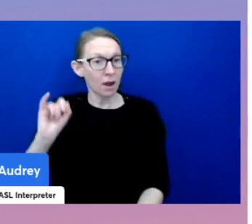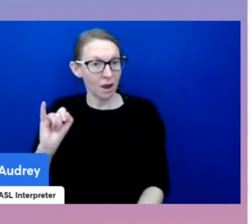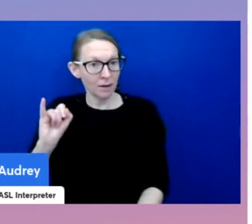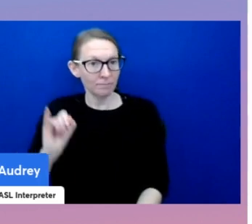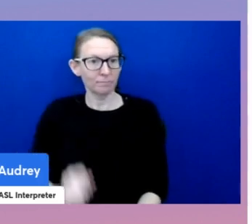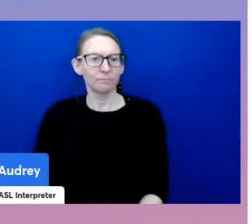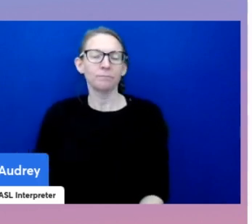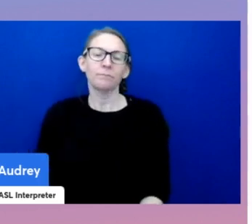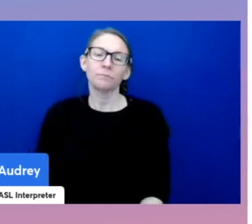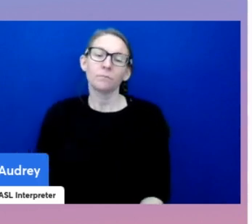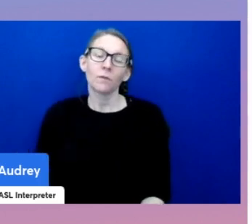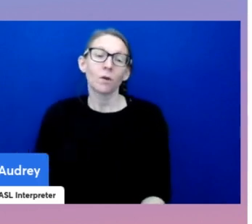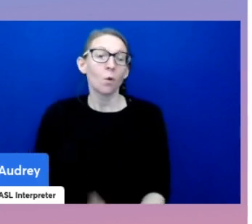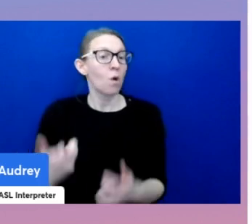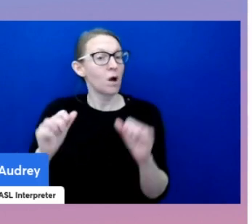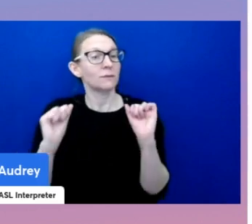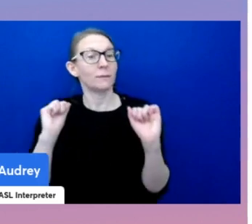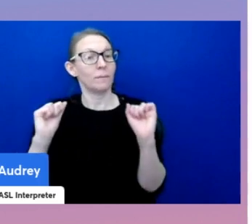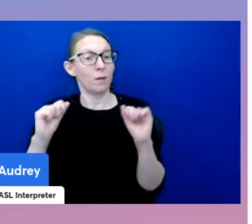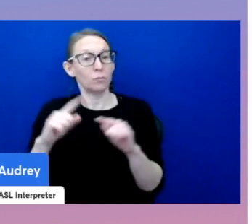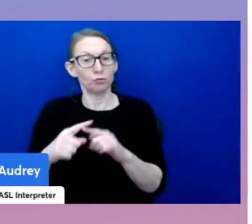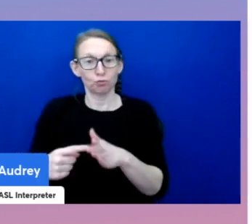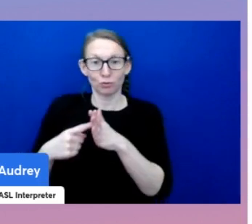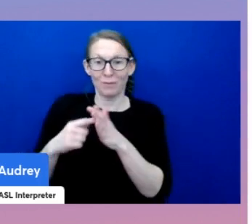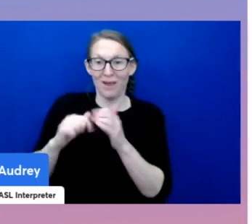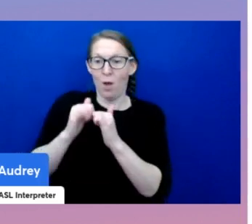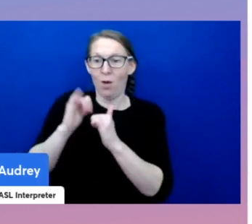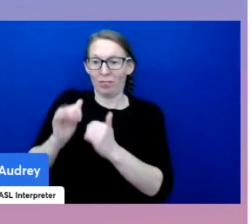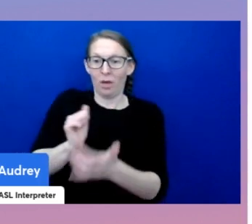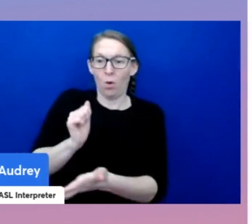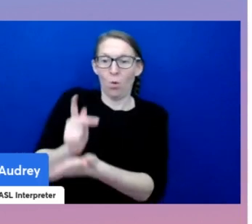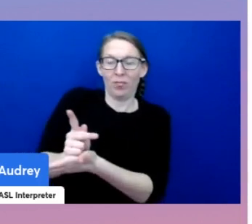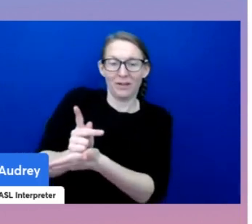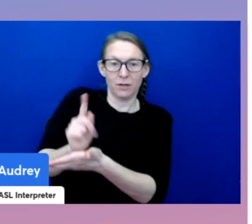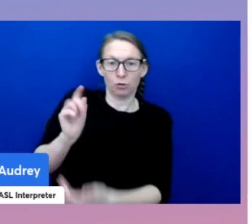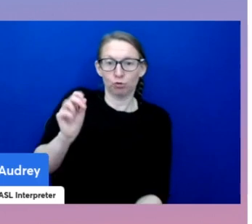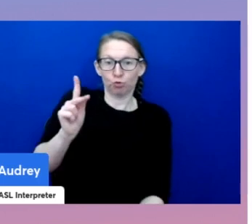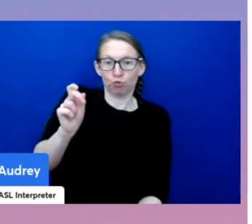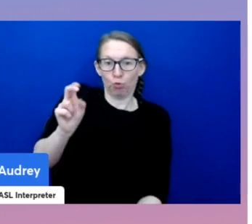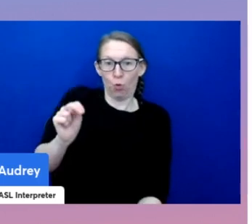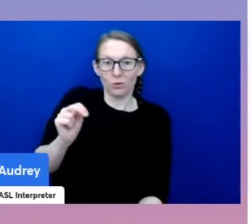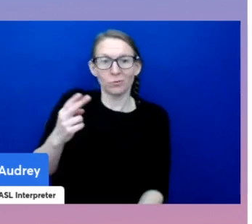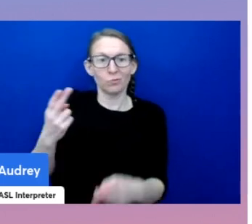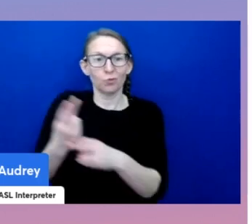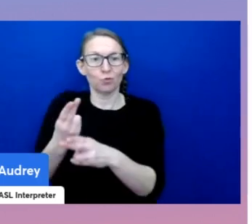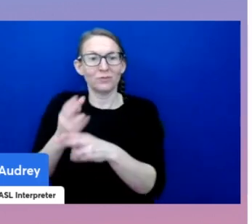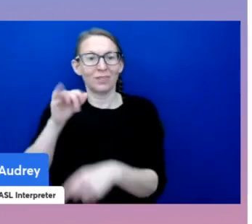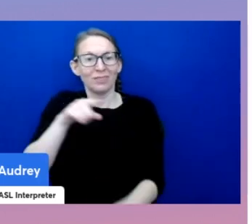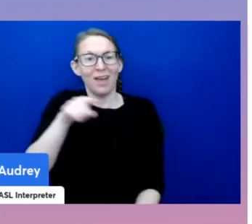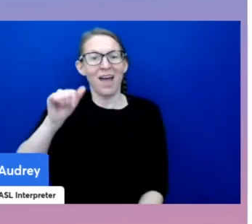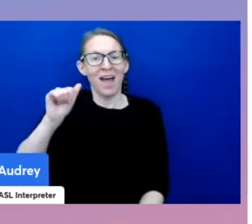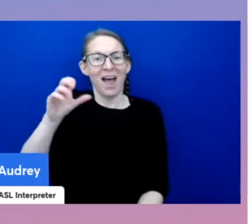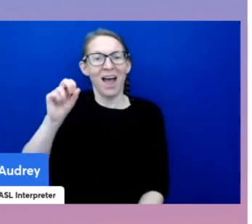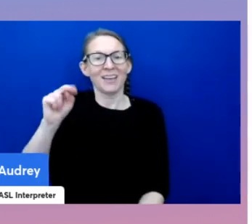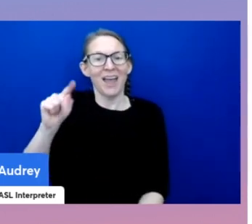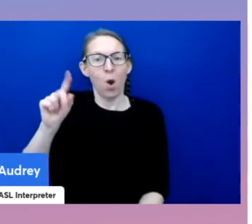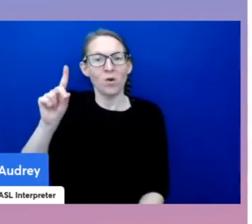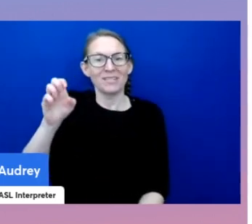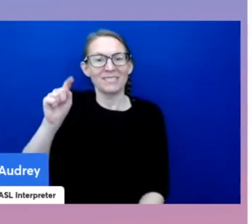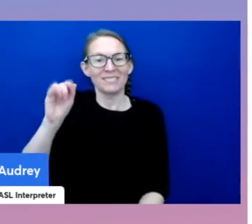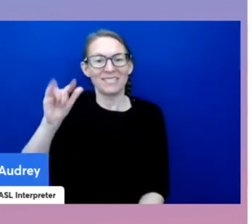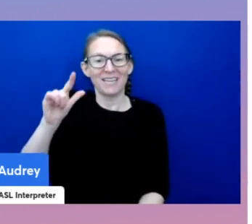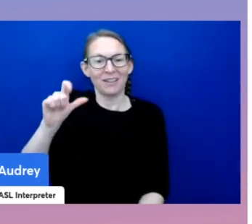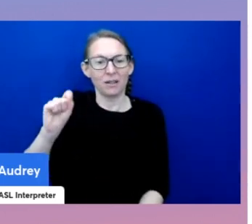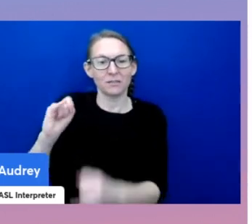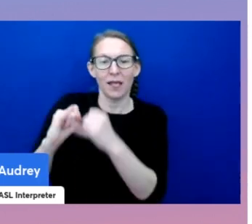In order to demonstrate how the authentication tokens, we're going to be using the account details endpoint,